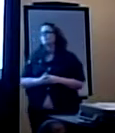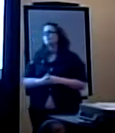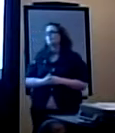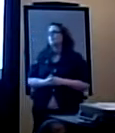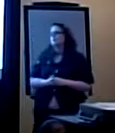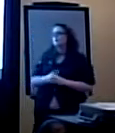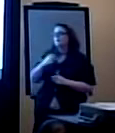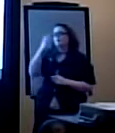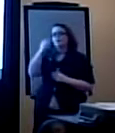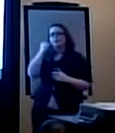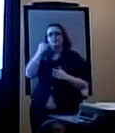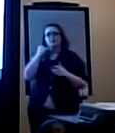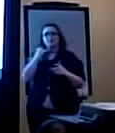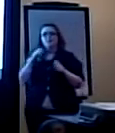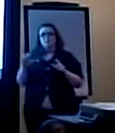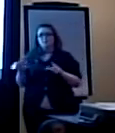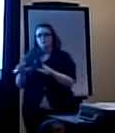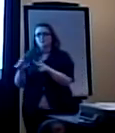it's something new.